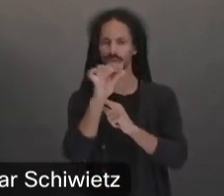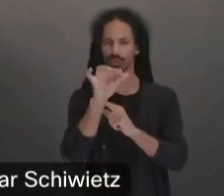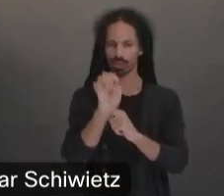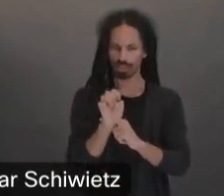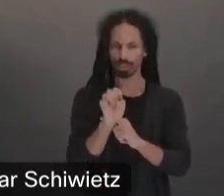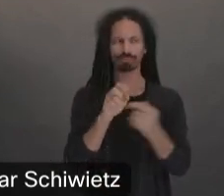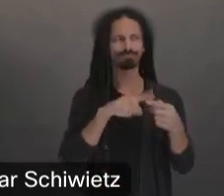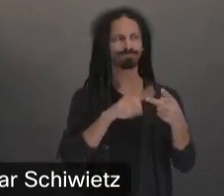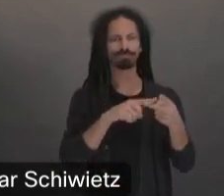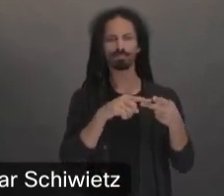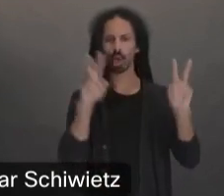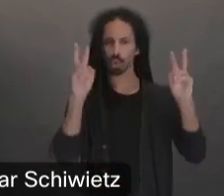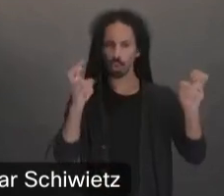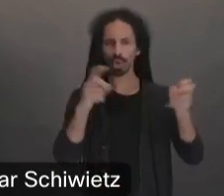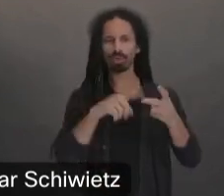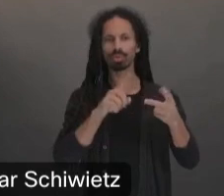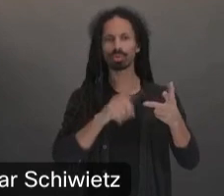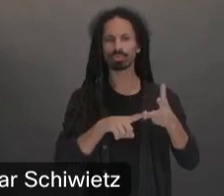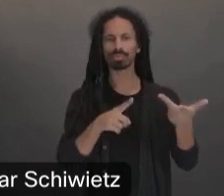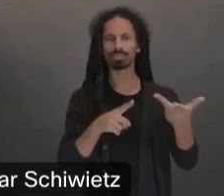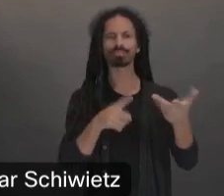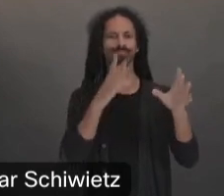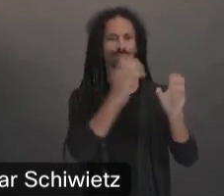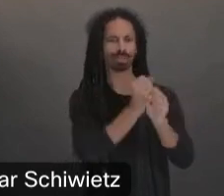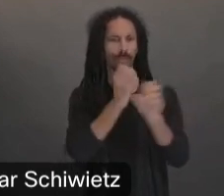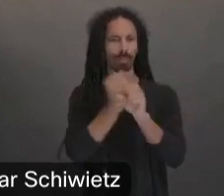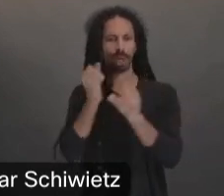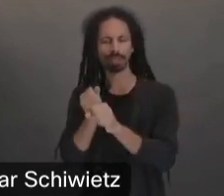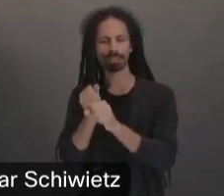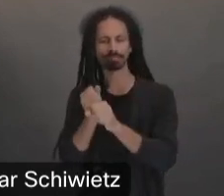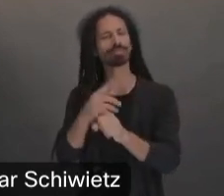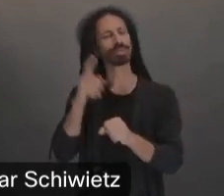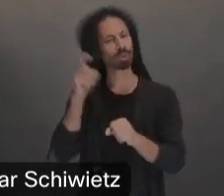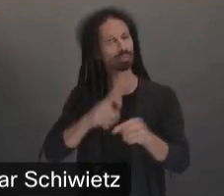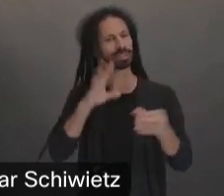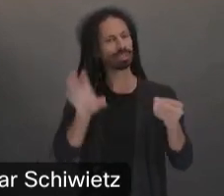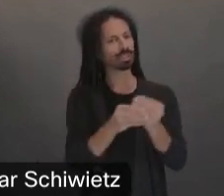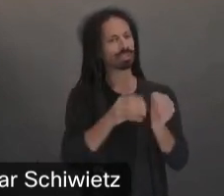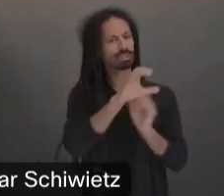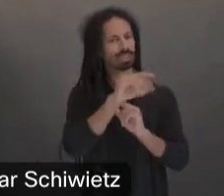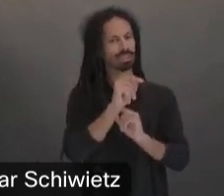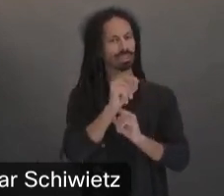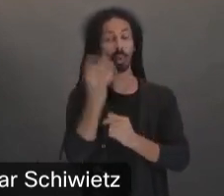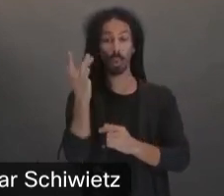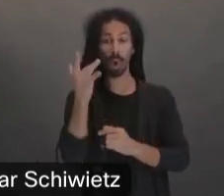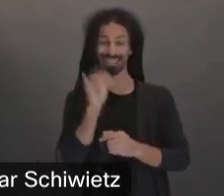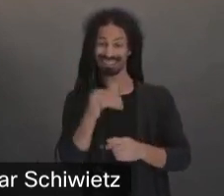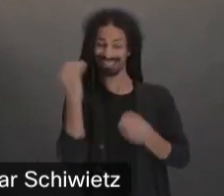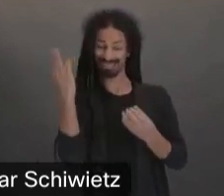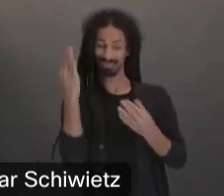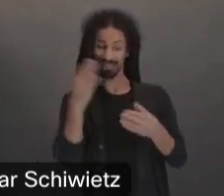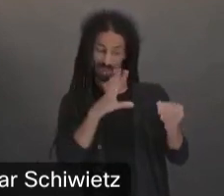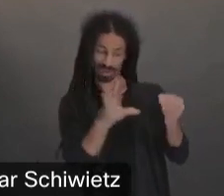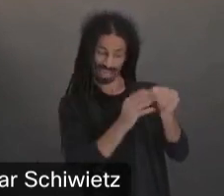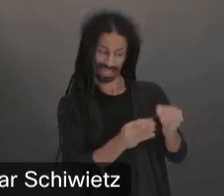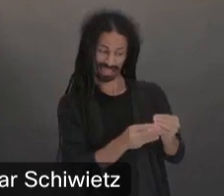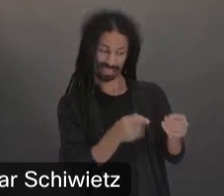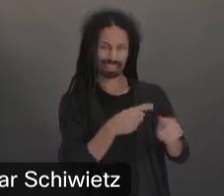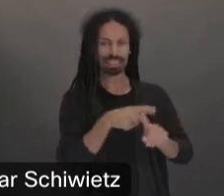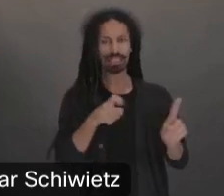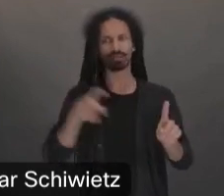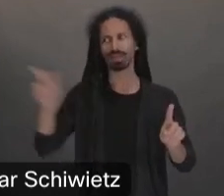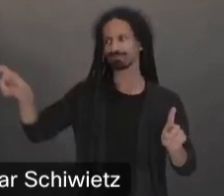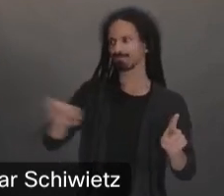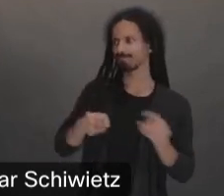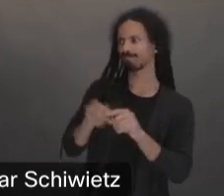an in-text citation because you are using information from another source. So if you're summarizing someone else's work, taking